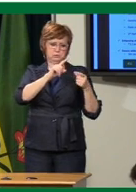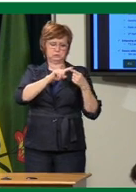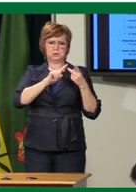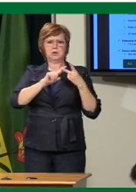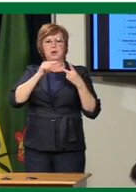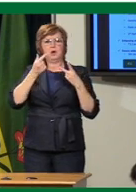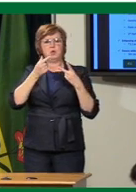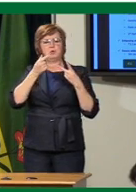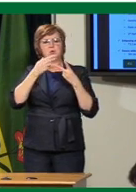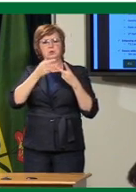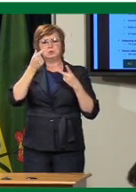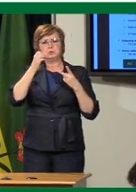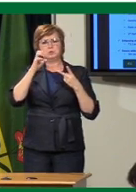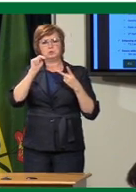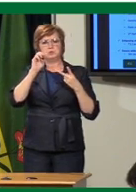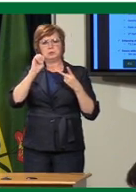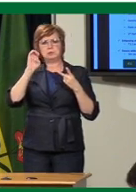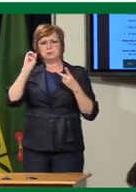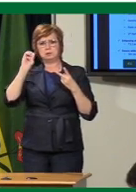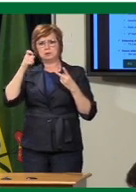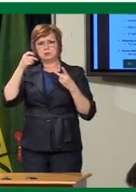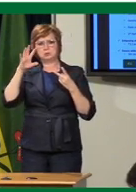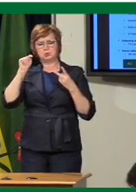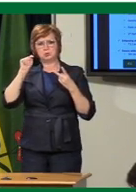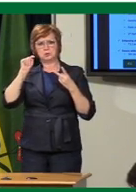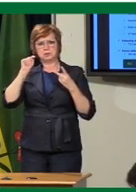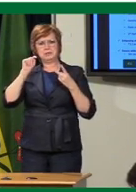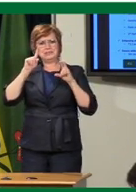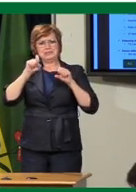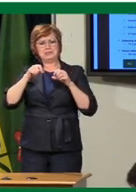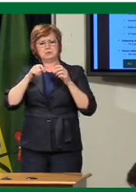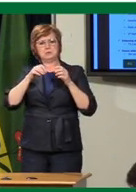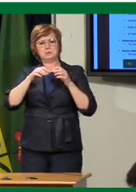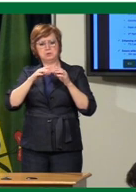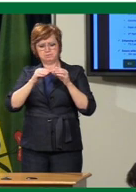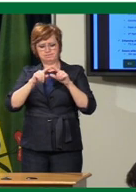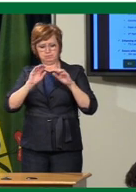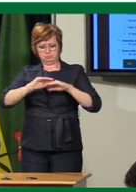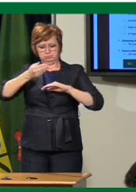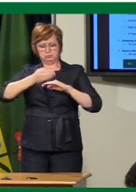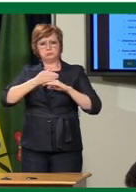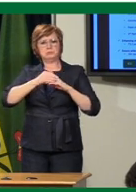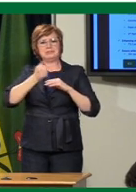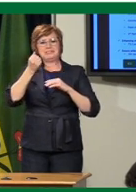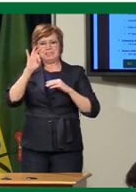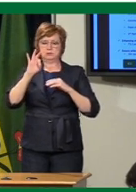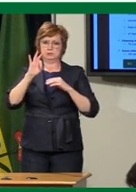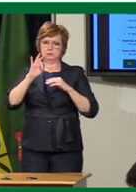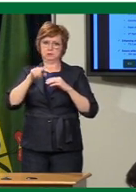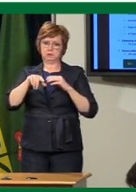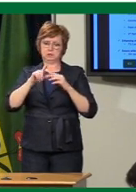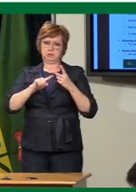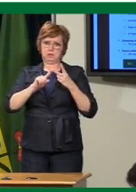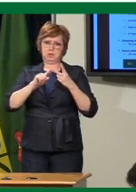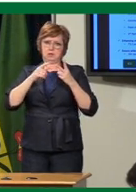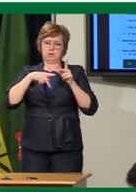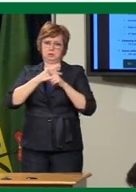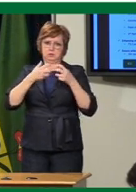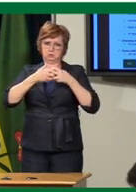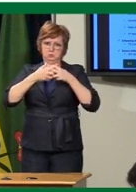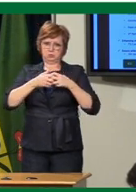GeneXpert rapid testing at 19 locations across the province that provide more immediate results and support our clinical decision